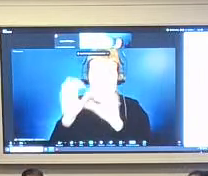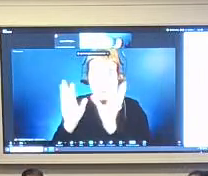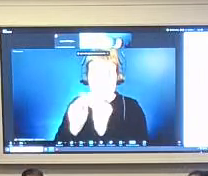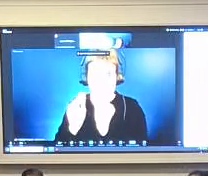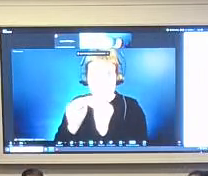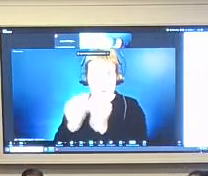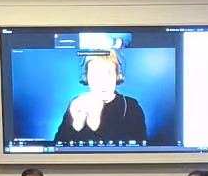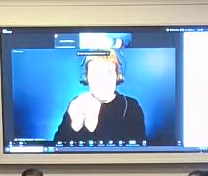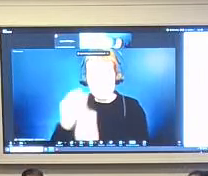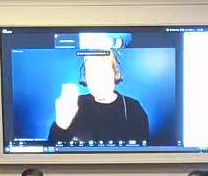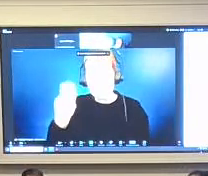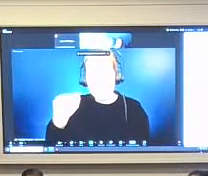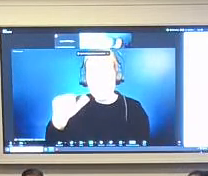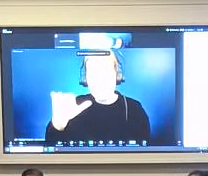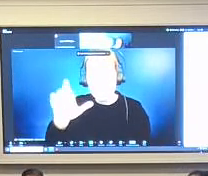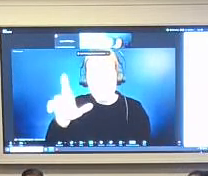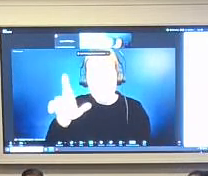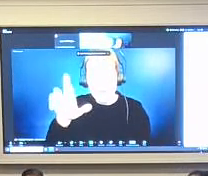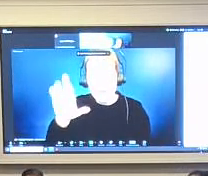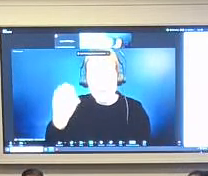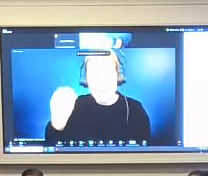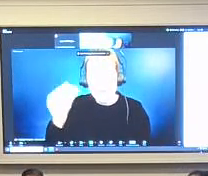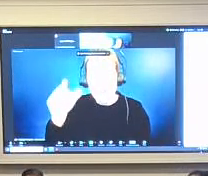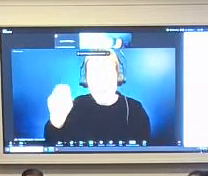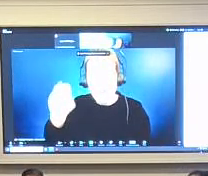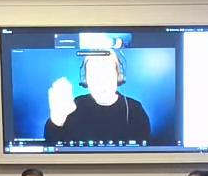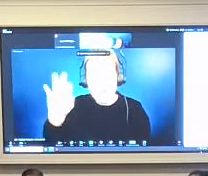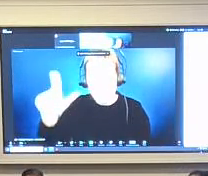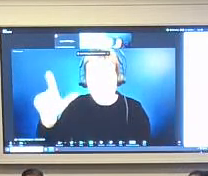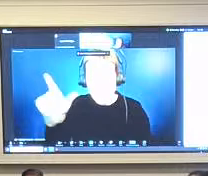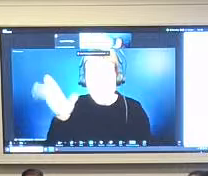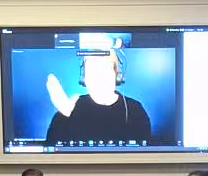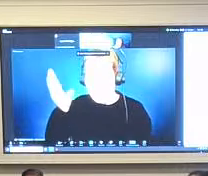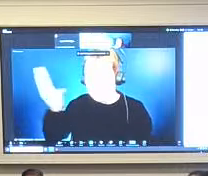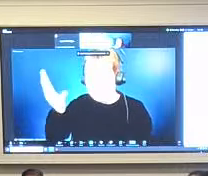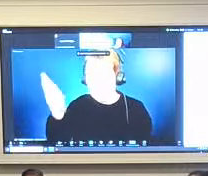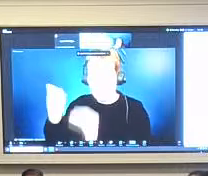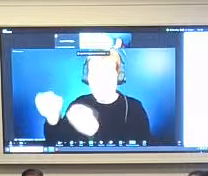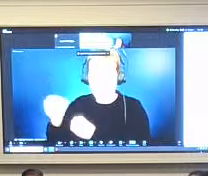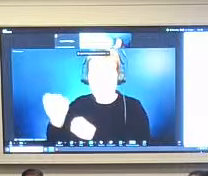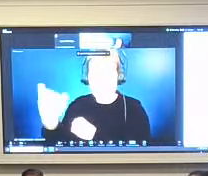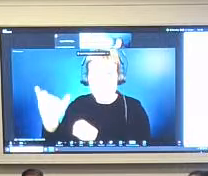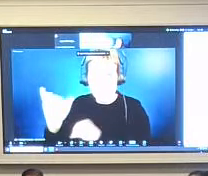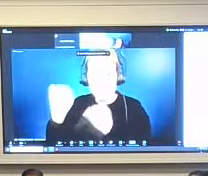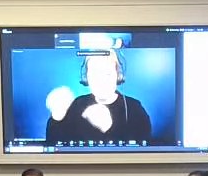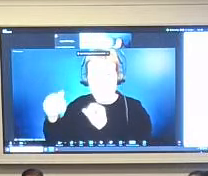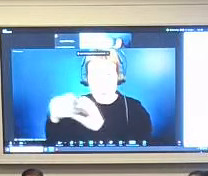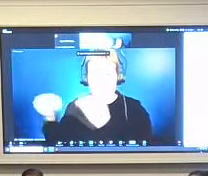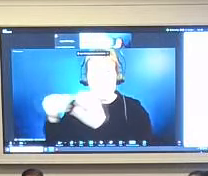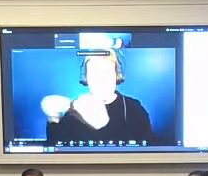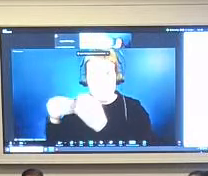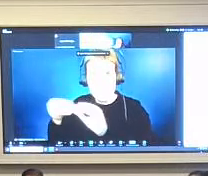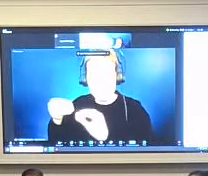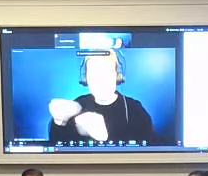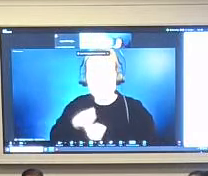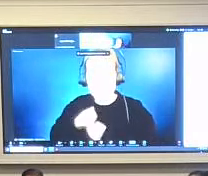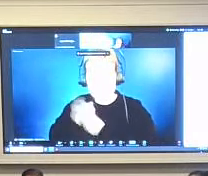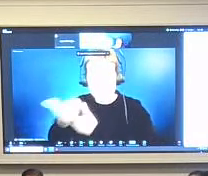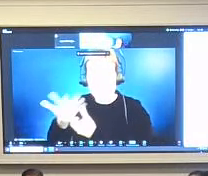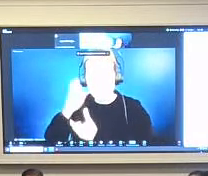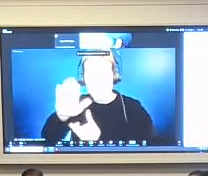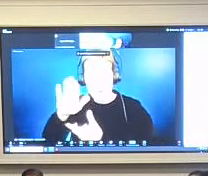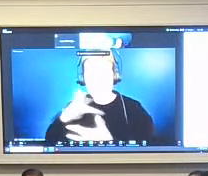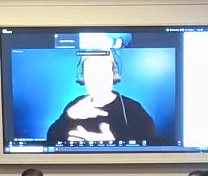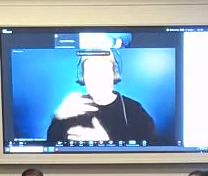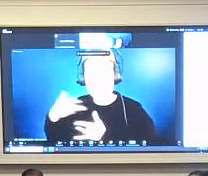and other staff members at the mayor's office so that your concerns can be articulated. And I mean this in an intentional